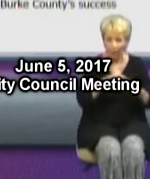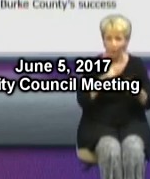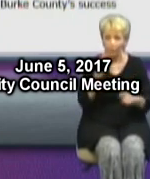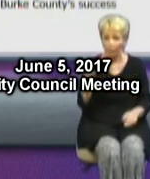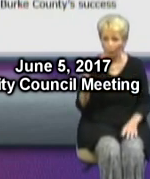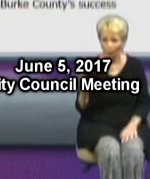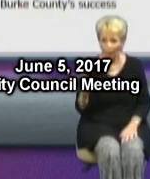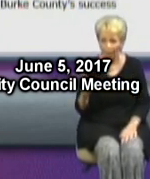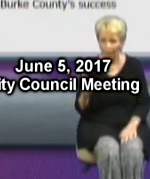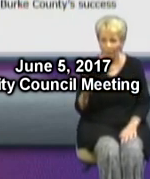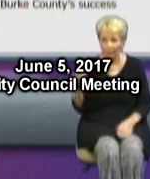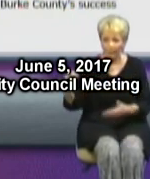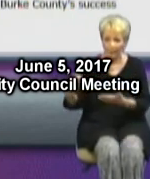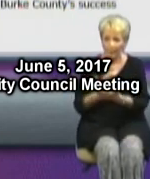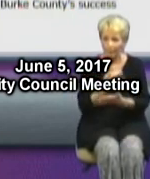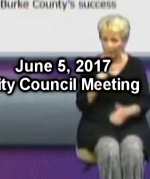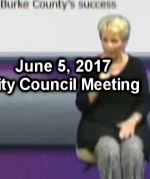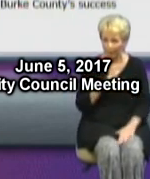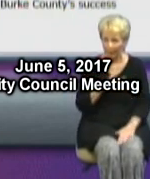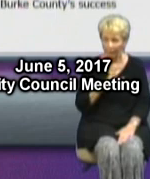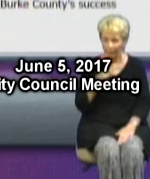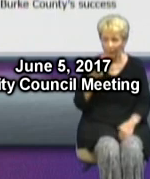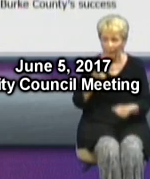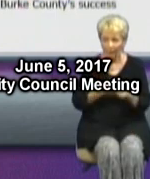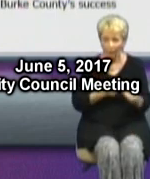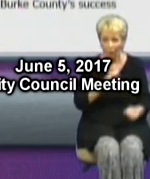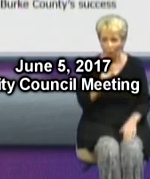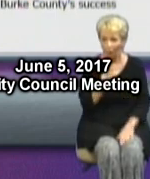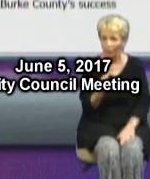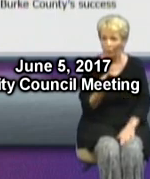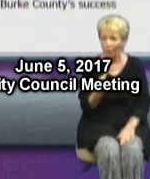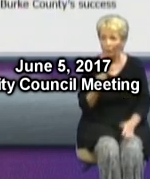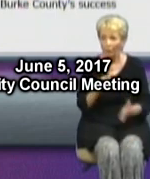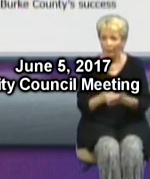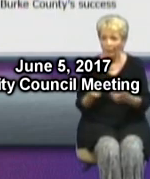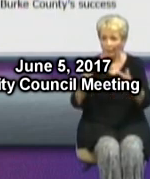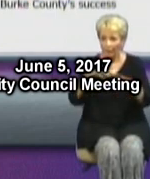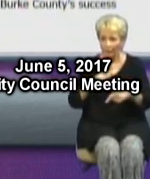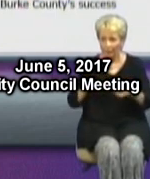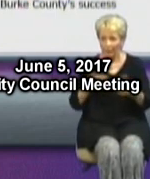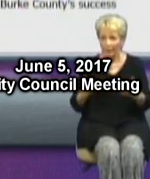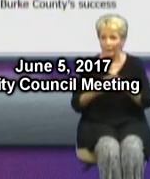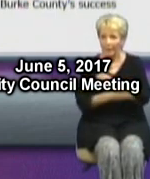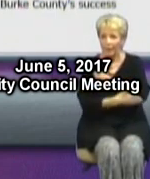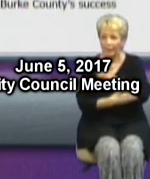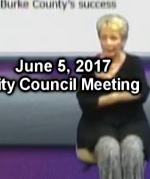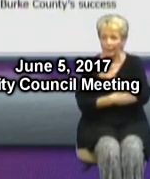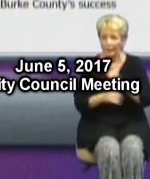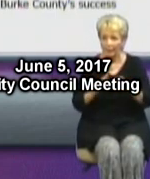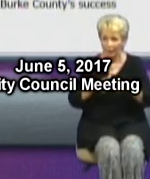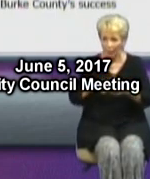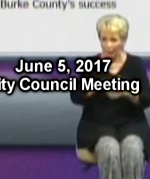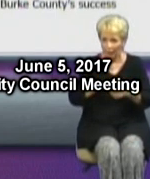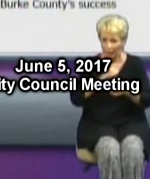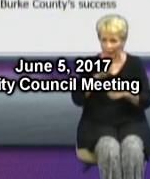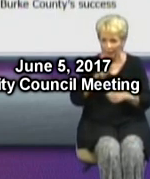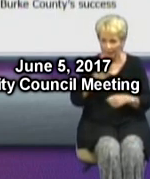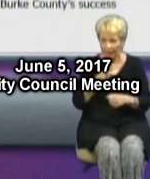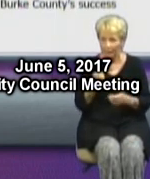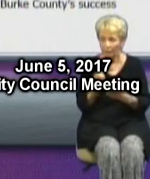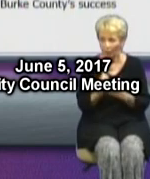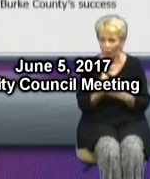Raleigh, they ship it back. For every $1 that comes back to this county as local sales tax